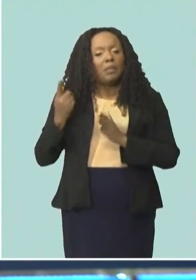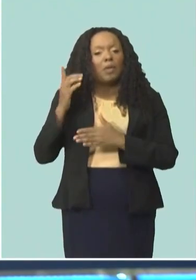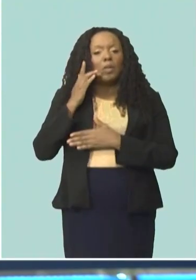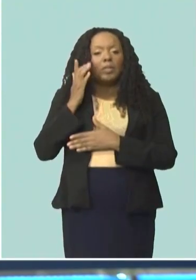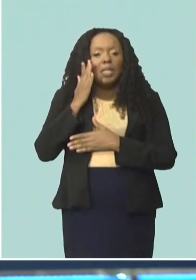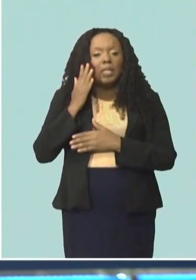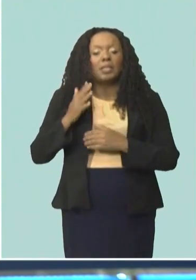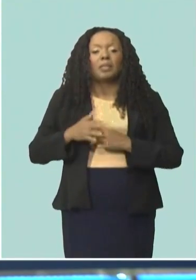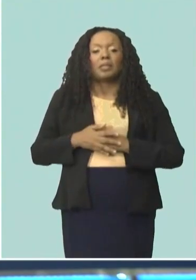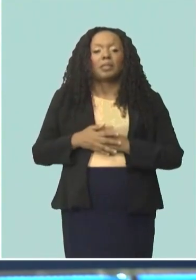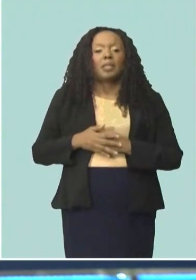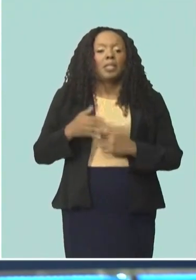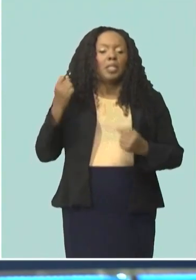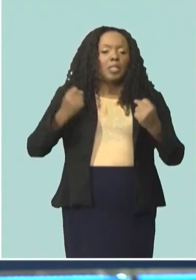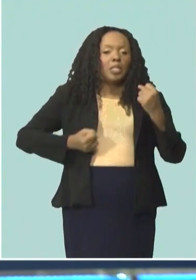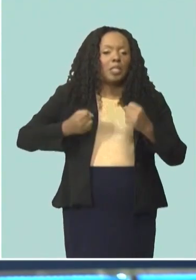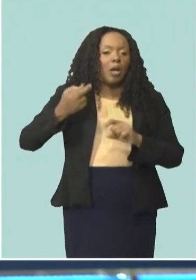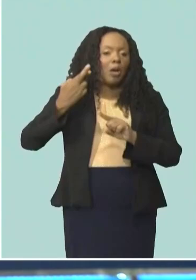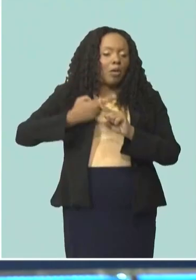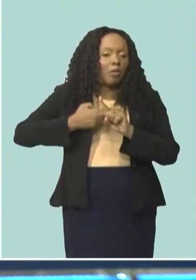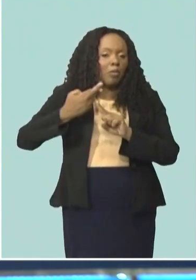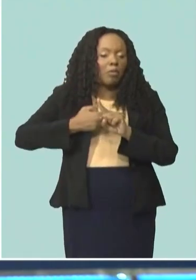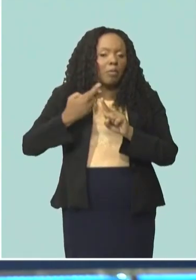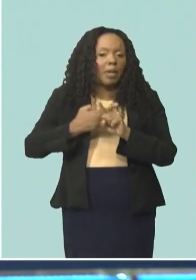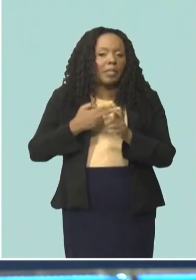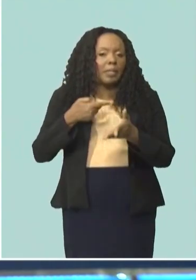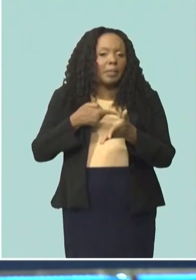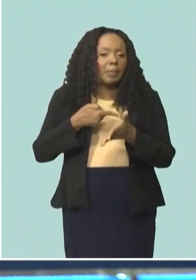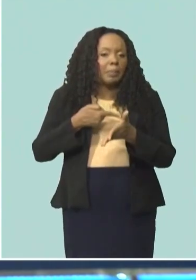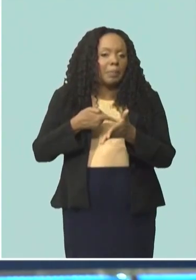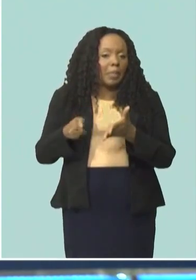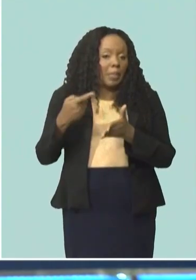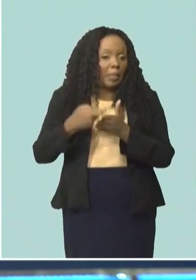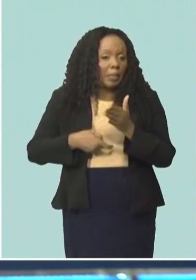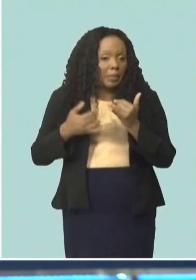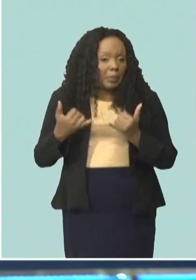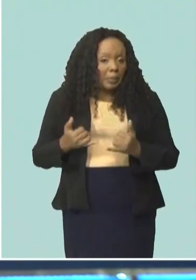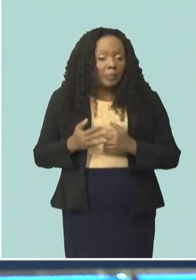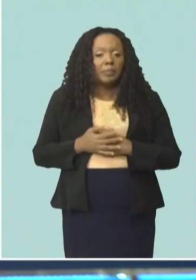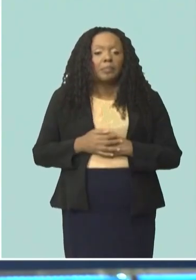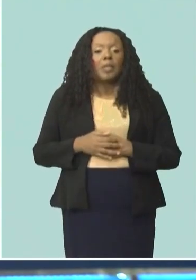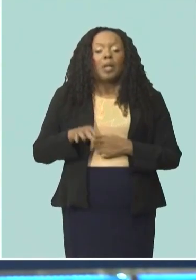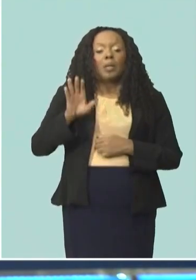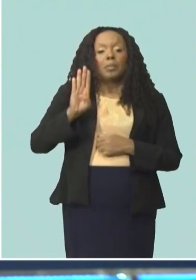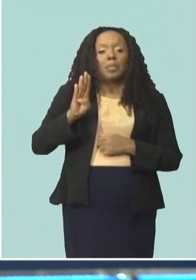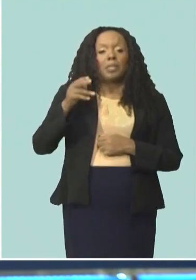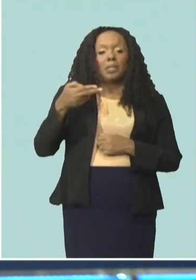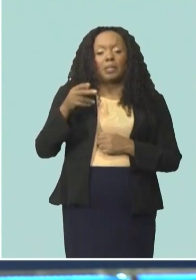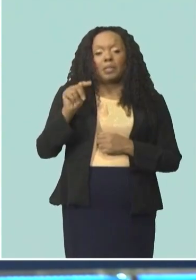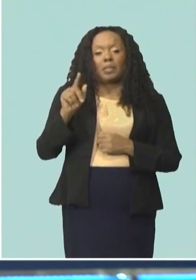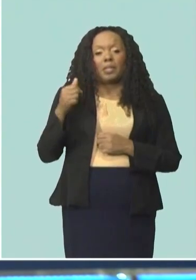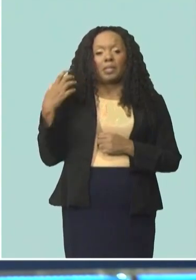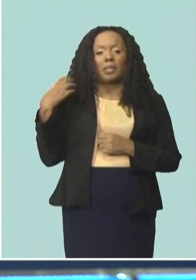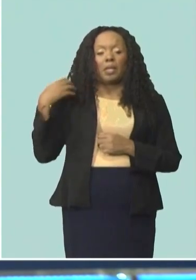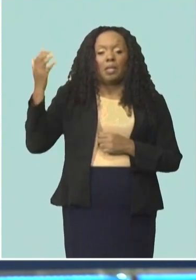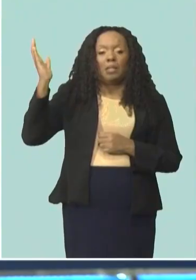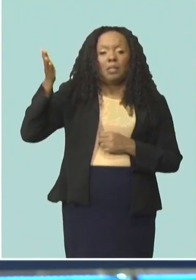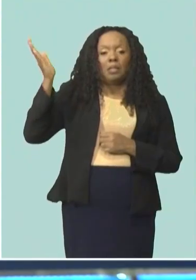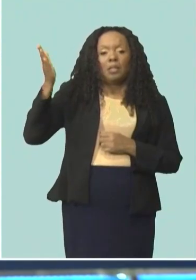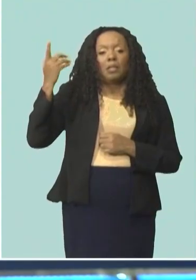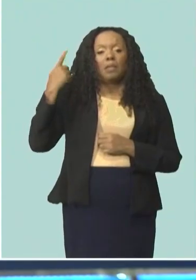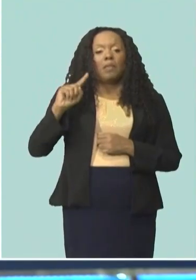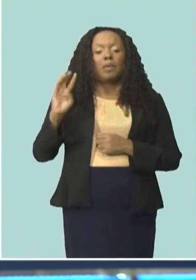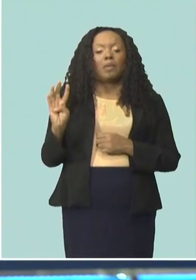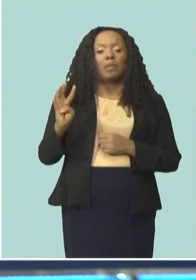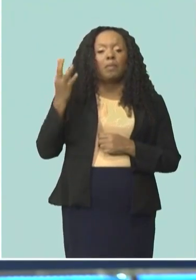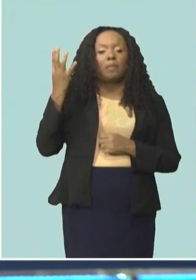Tourism Development Act. These were among matters raised by BHTA Chairman Javon Griffith in his address to the